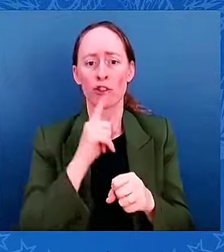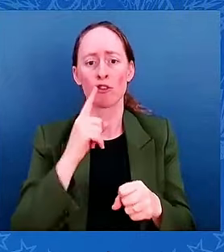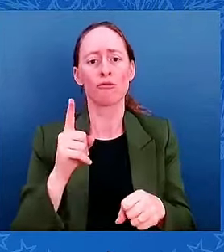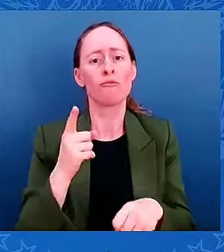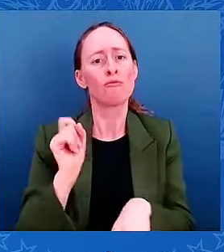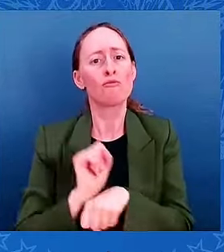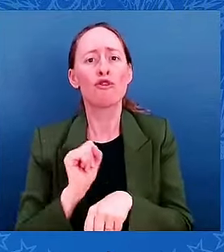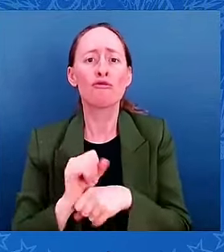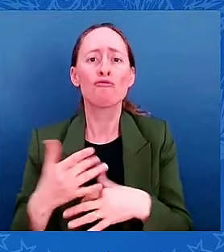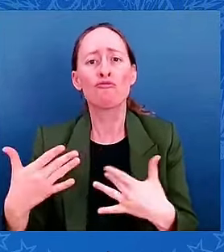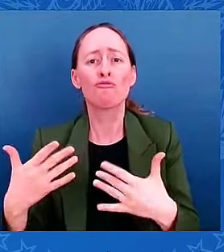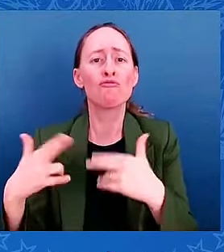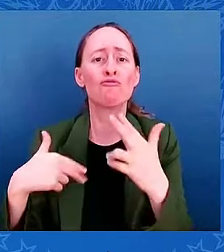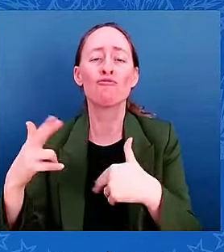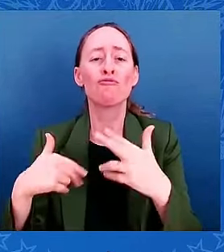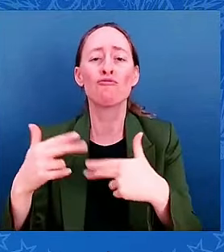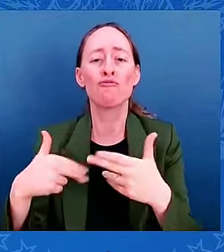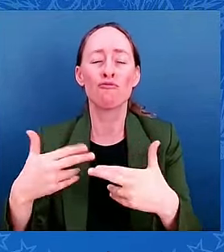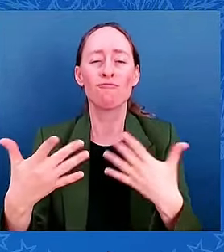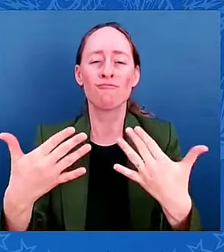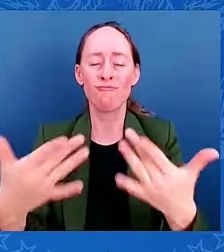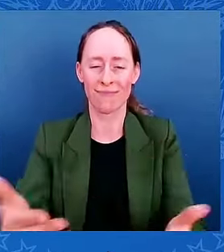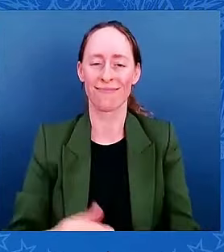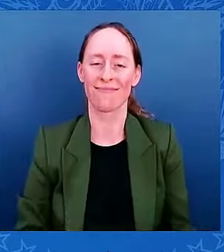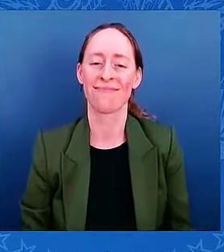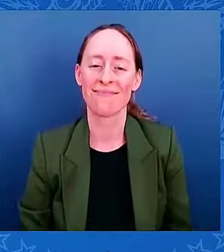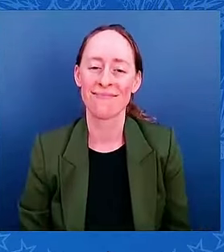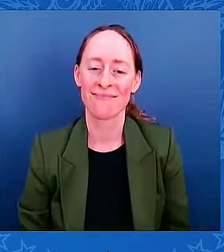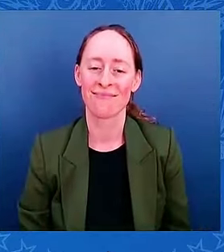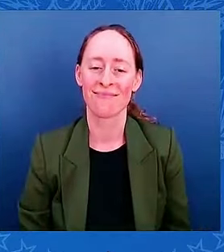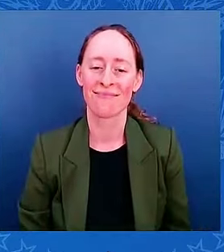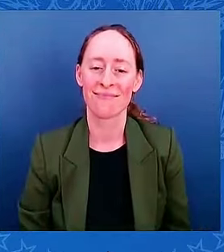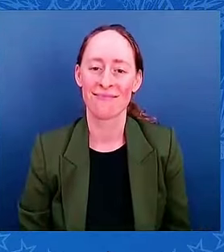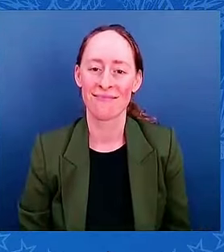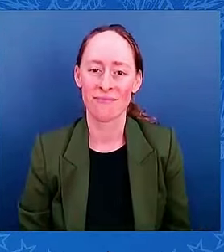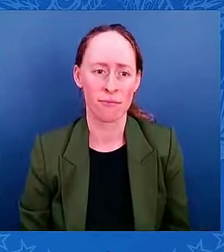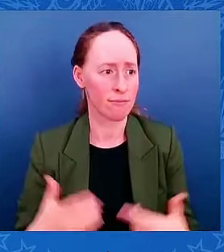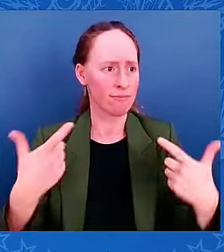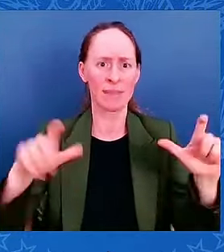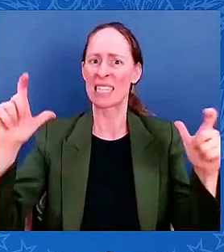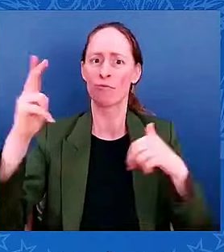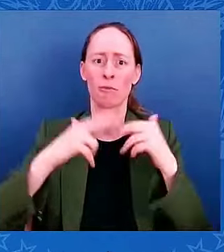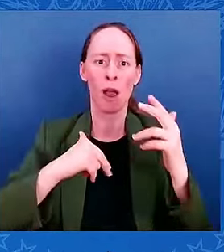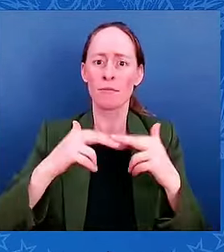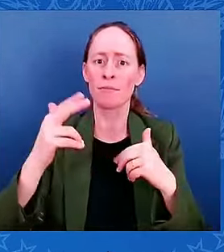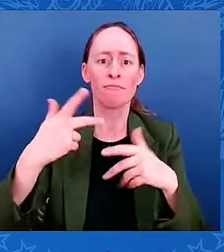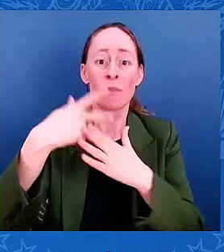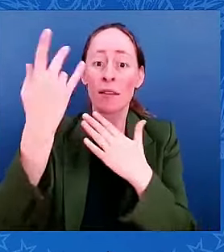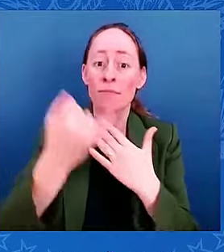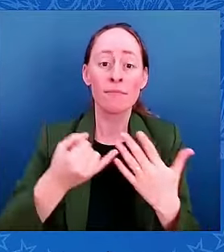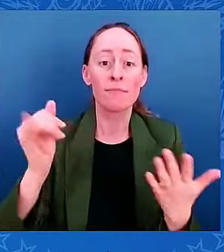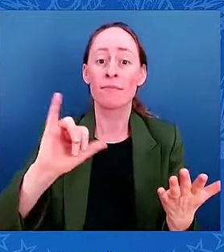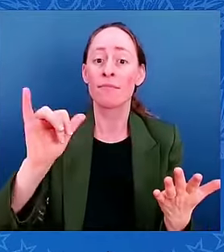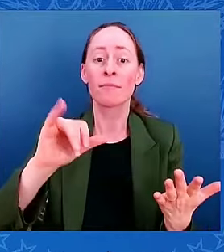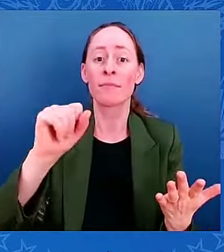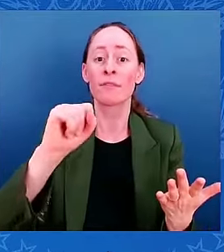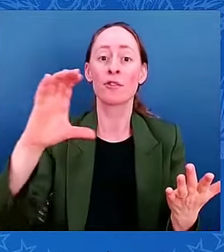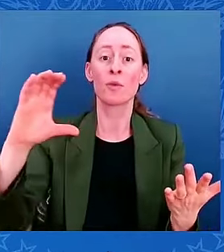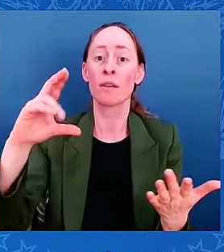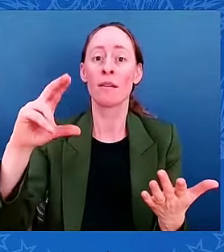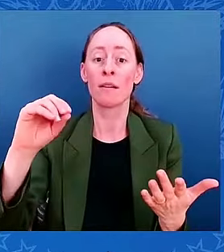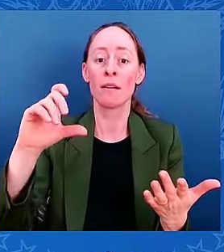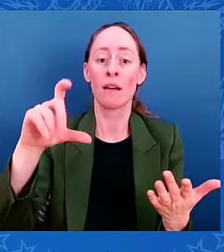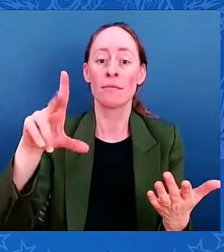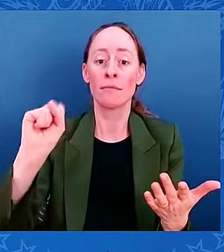for a big project like Sioux Locks in the Upper Peninsula that your two great senators, Debbie and Gary Peters, are instrumental